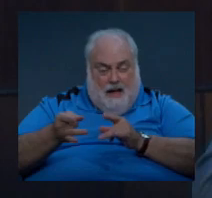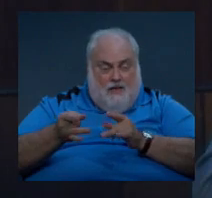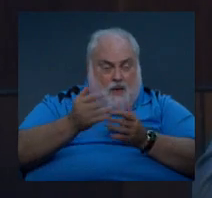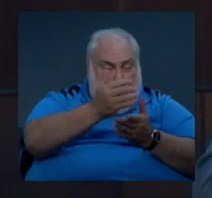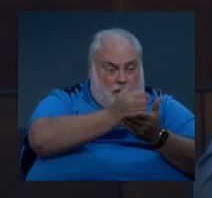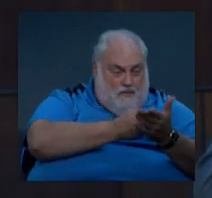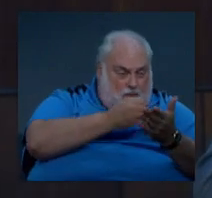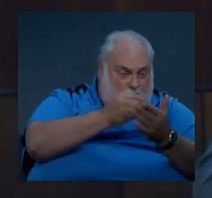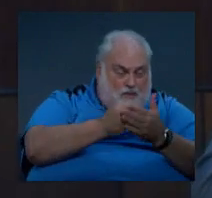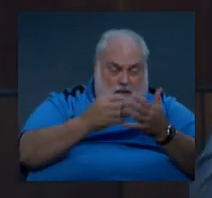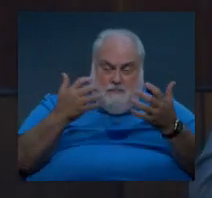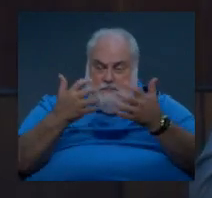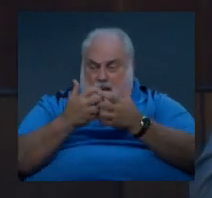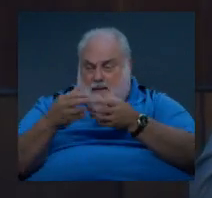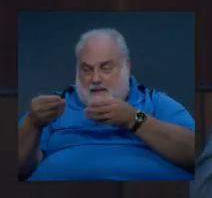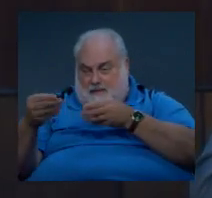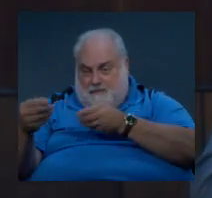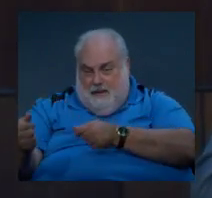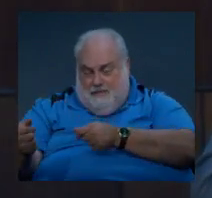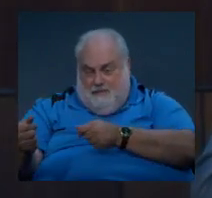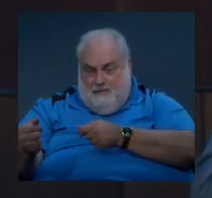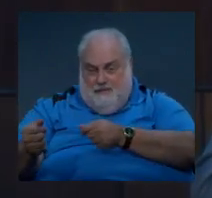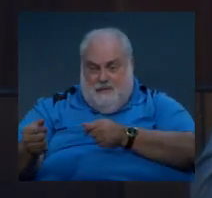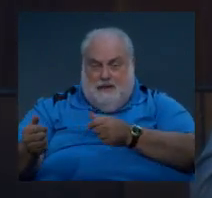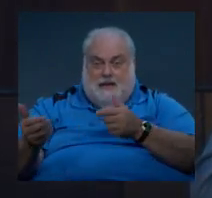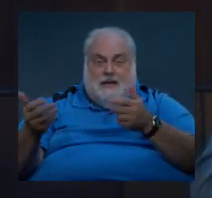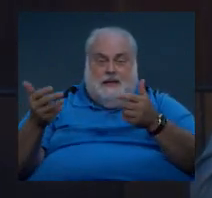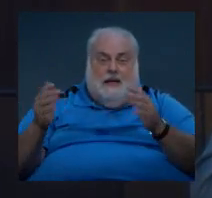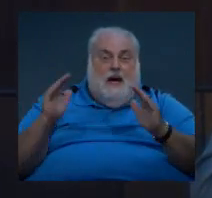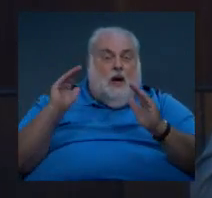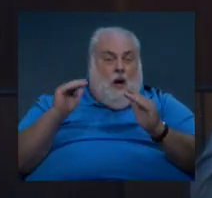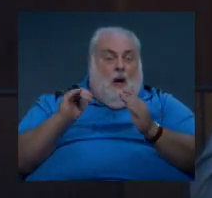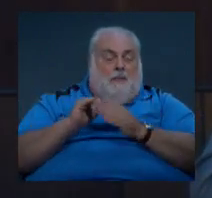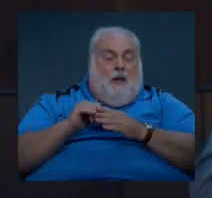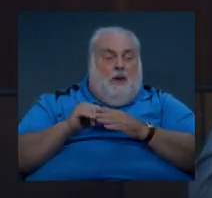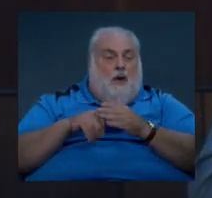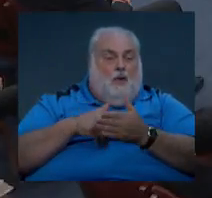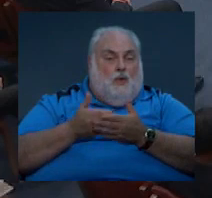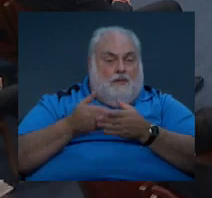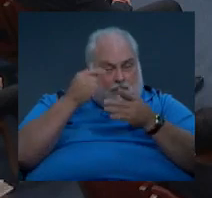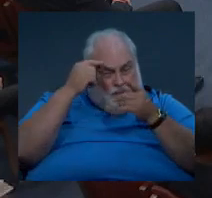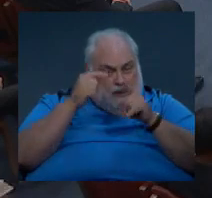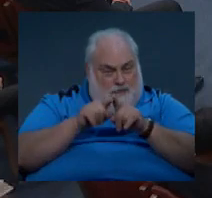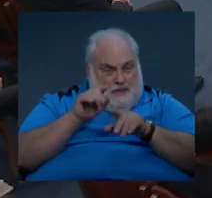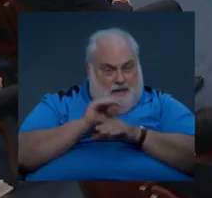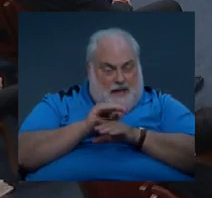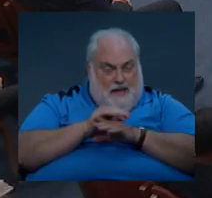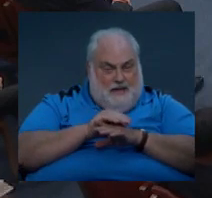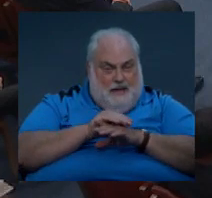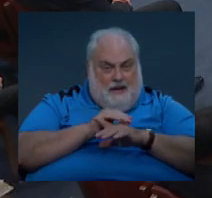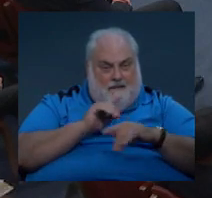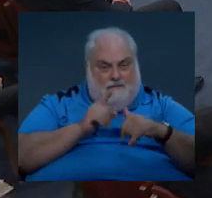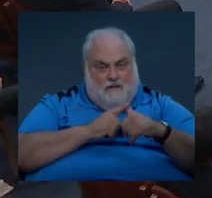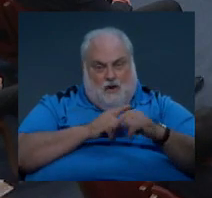expenses moving forward. So with that being said, I just stressed I hope we can come to an agreement tonight. Director